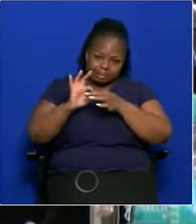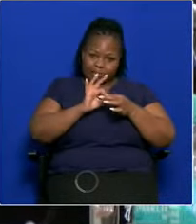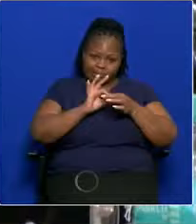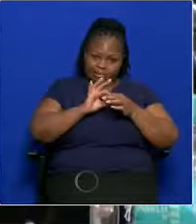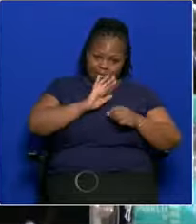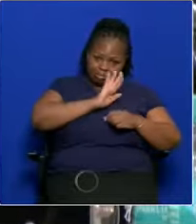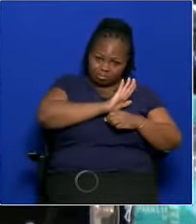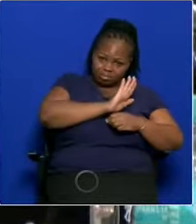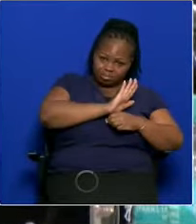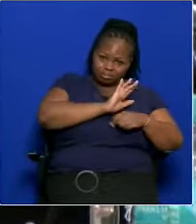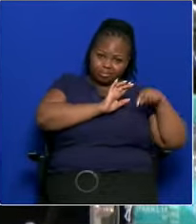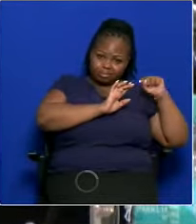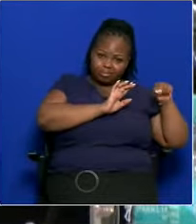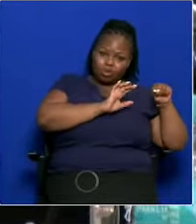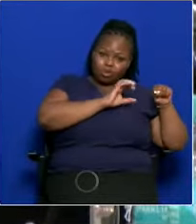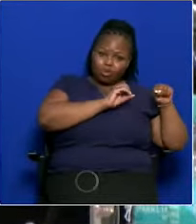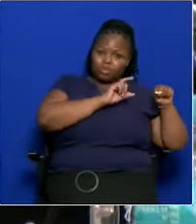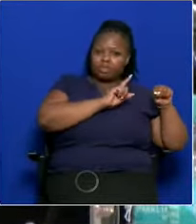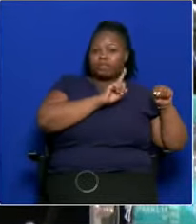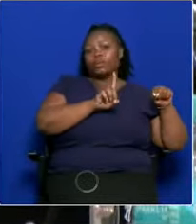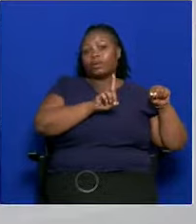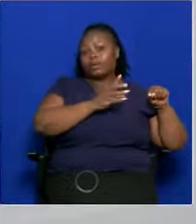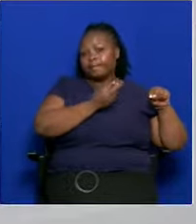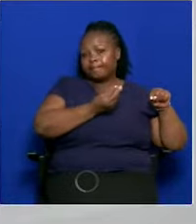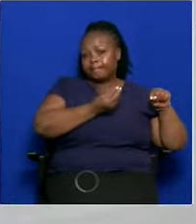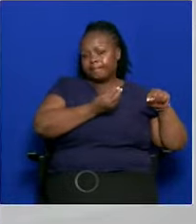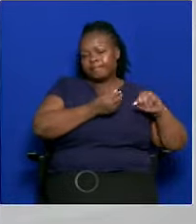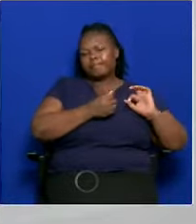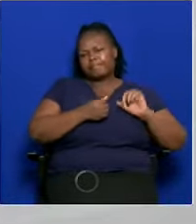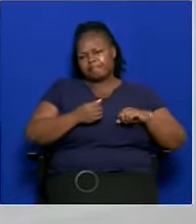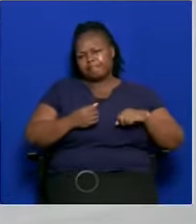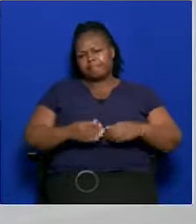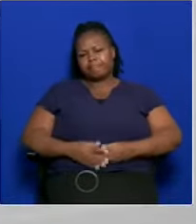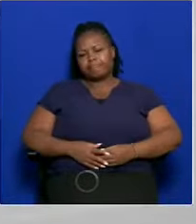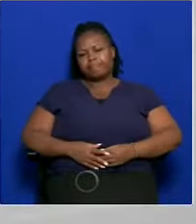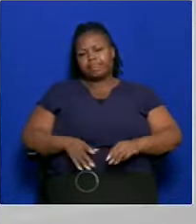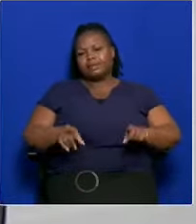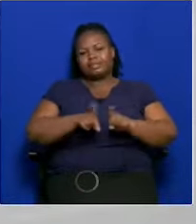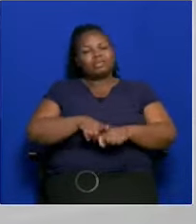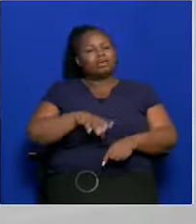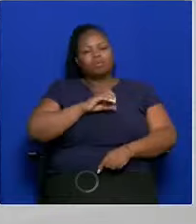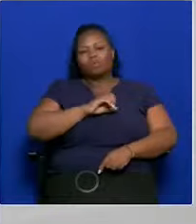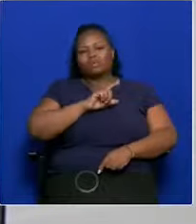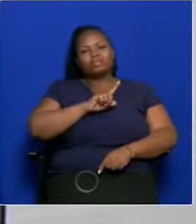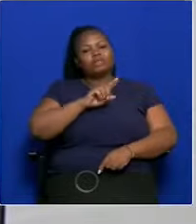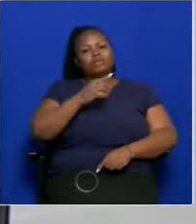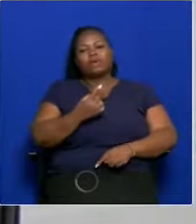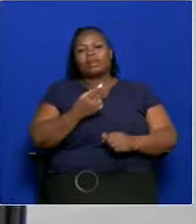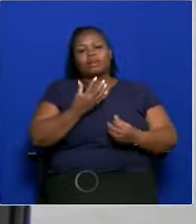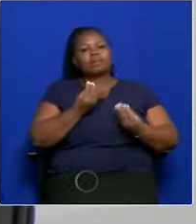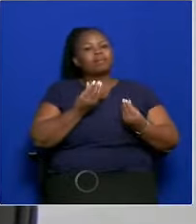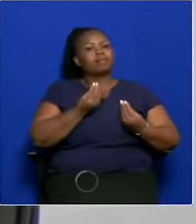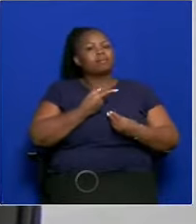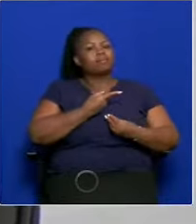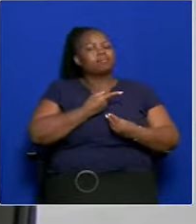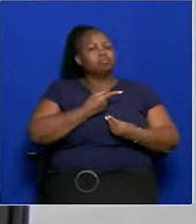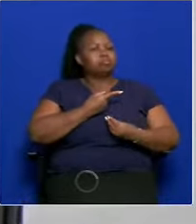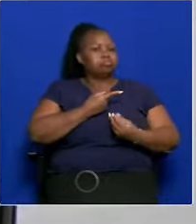number. yeah. Even my 071 number, you will